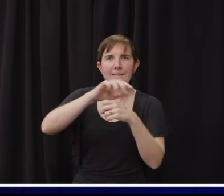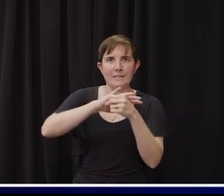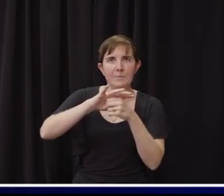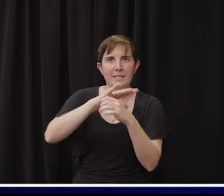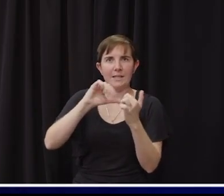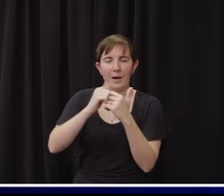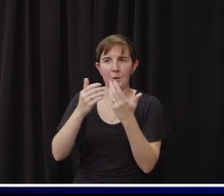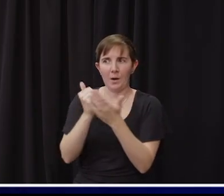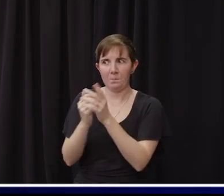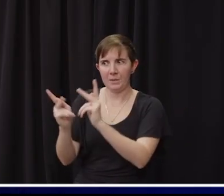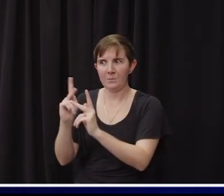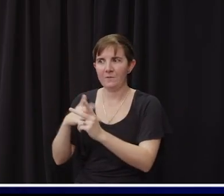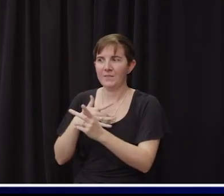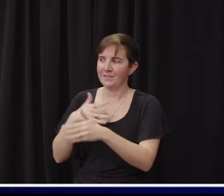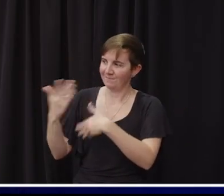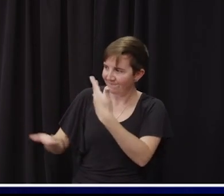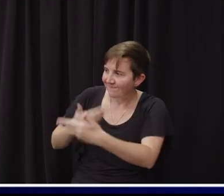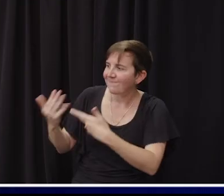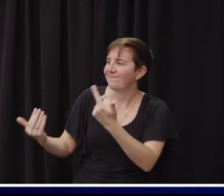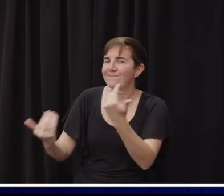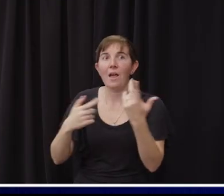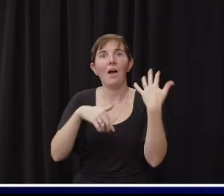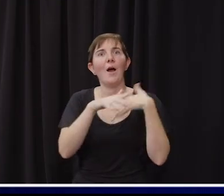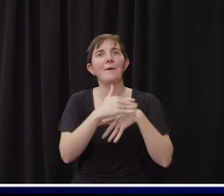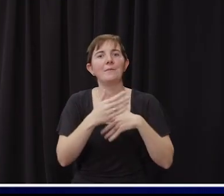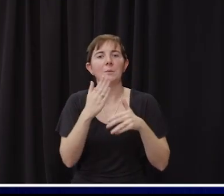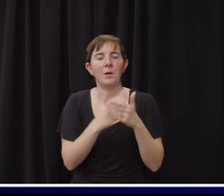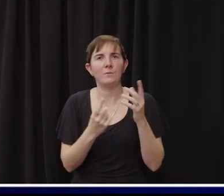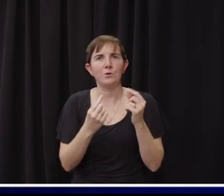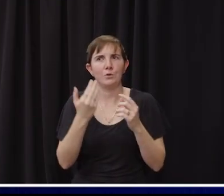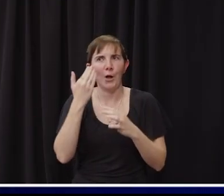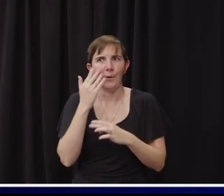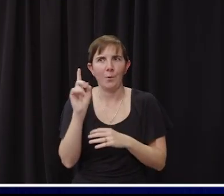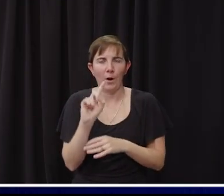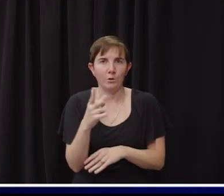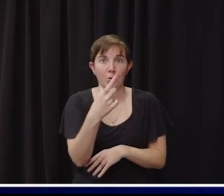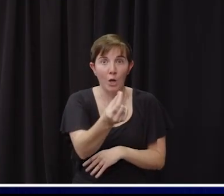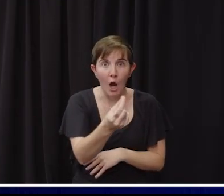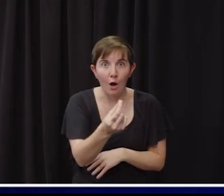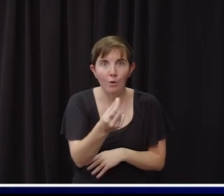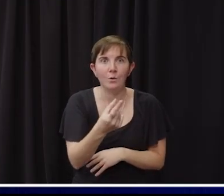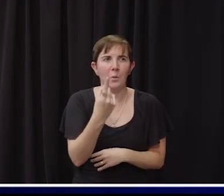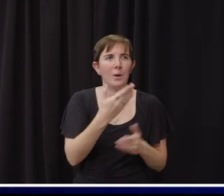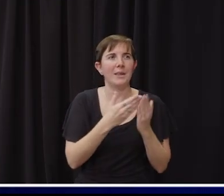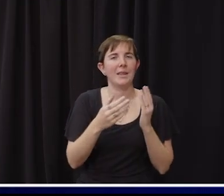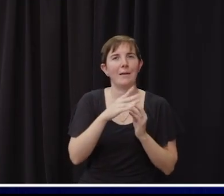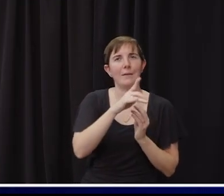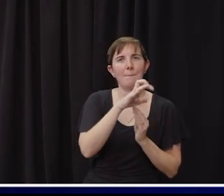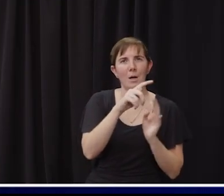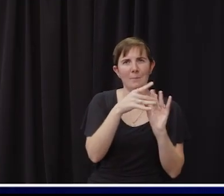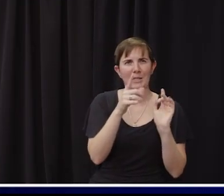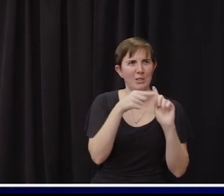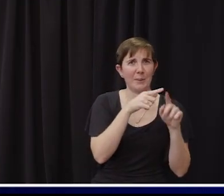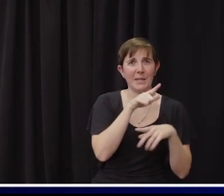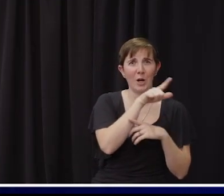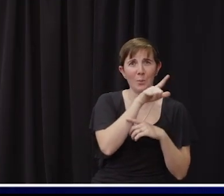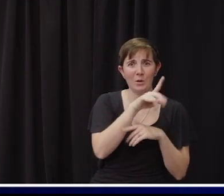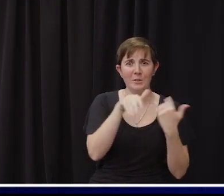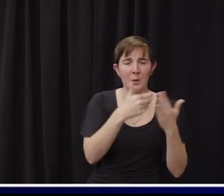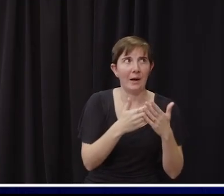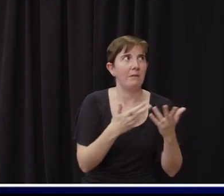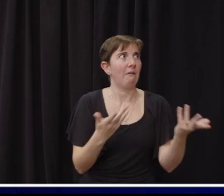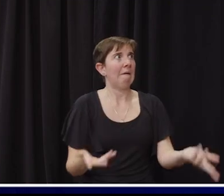them feel welcome. Part of that is knowing where you need to go, which is one of the things Bart mentioned about the airport design too. So